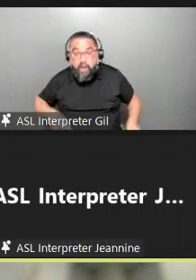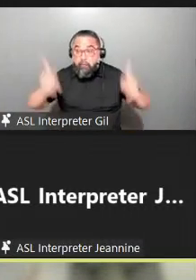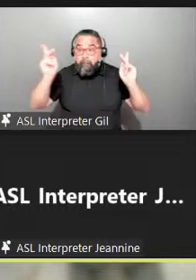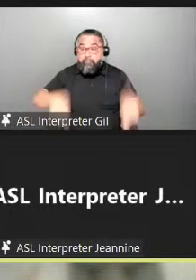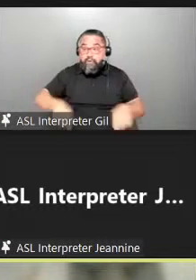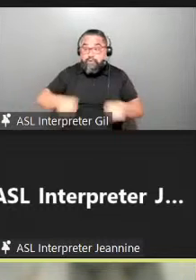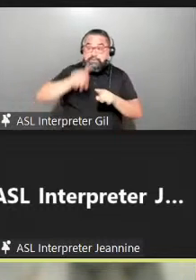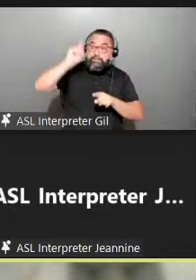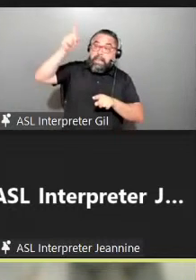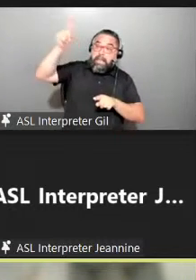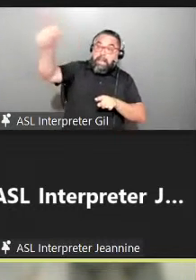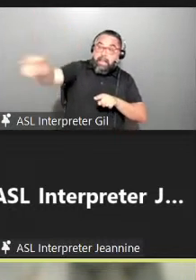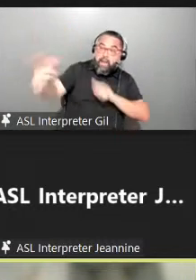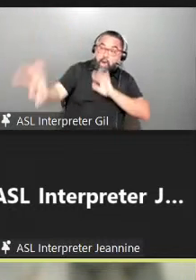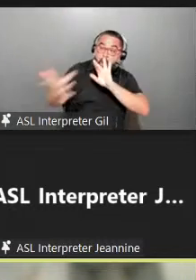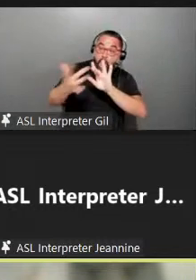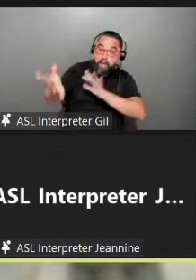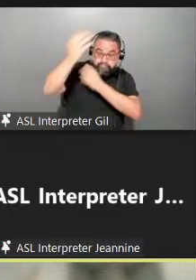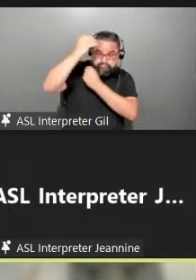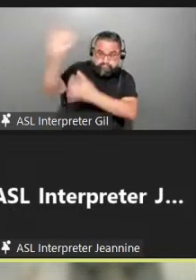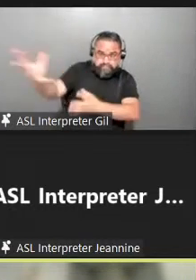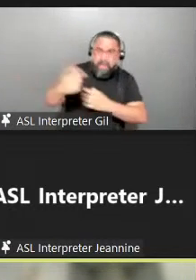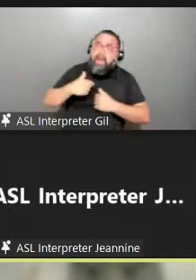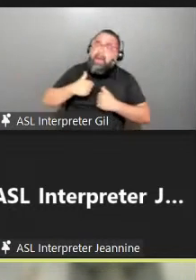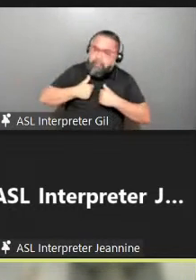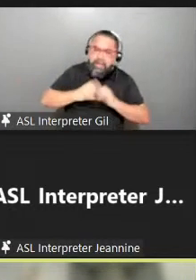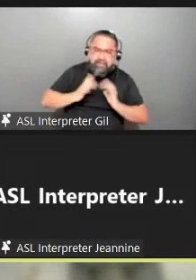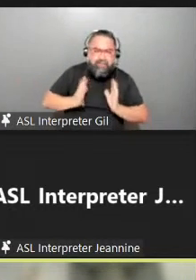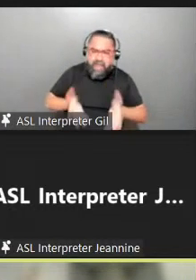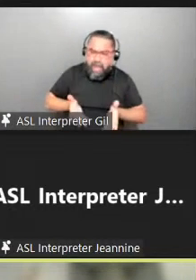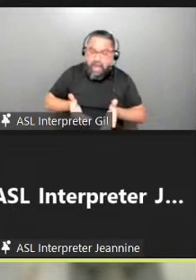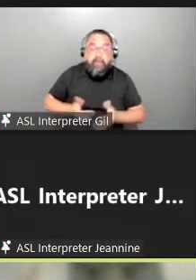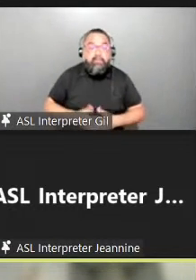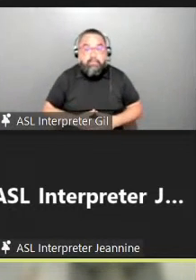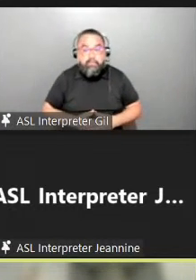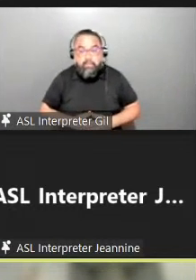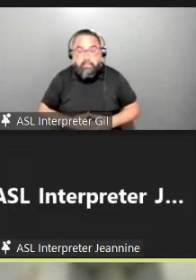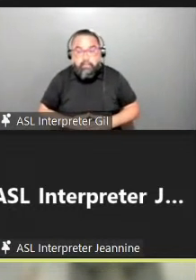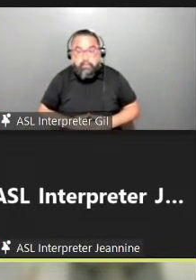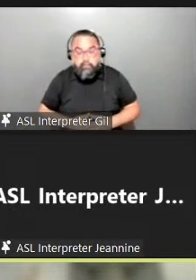okay. Homeowners should be sure to bolt their house to its foundation.